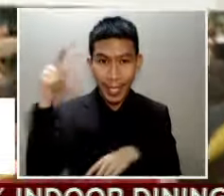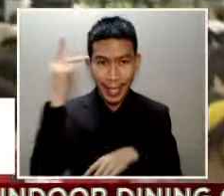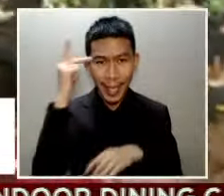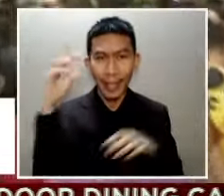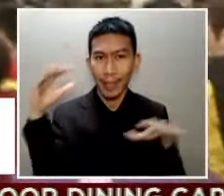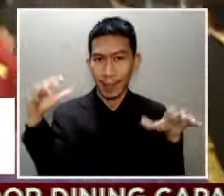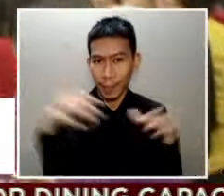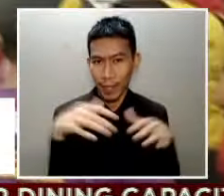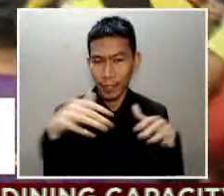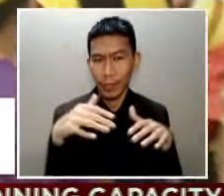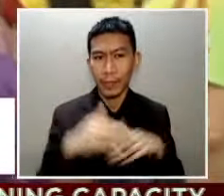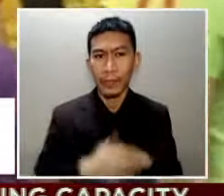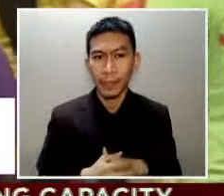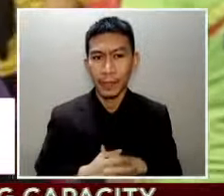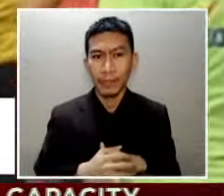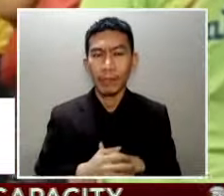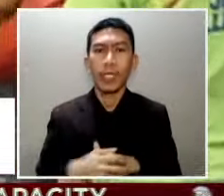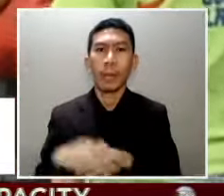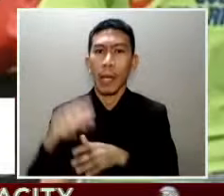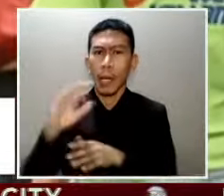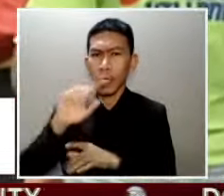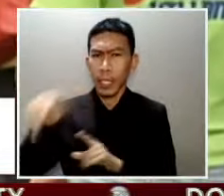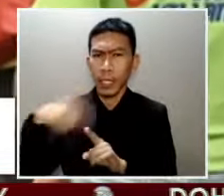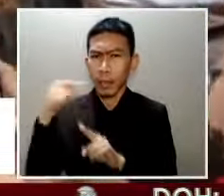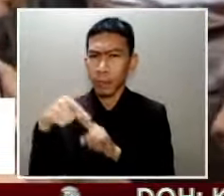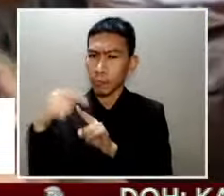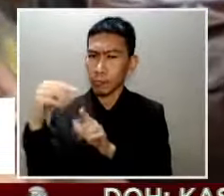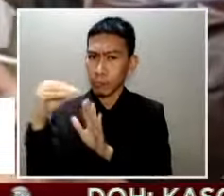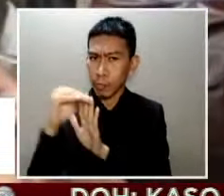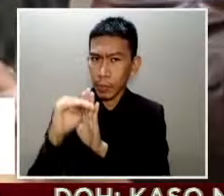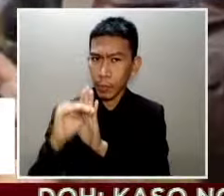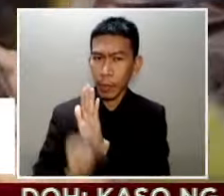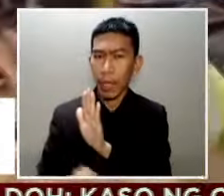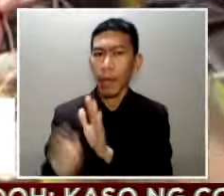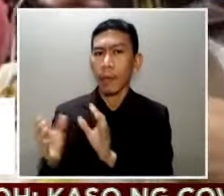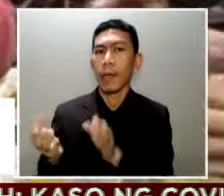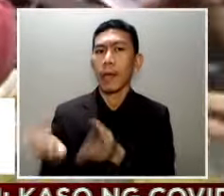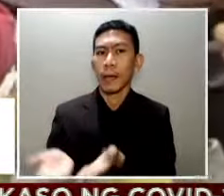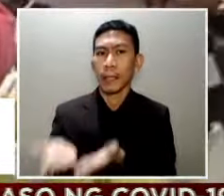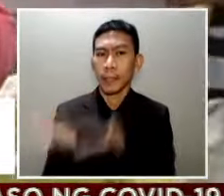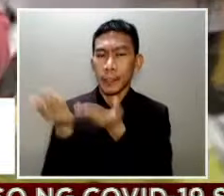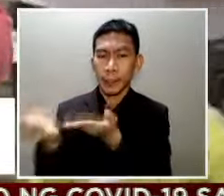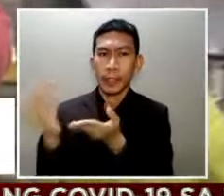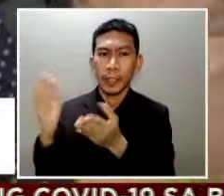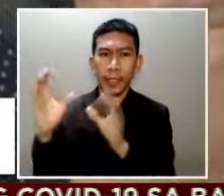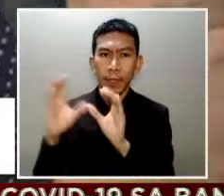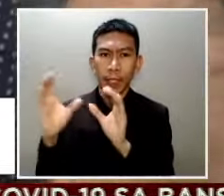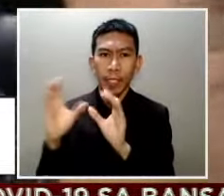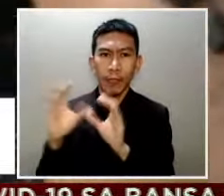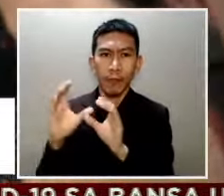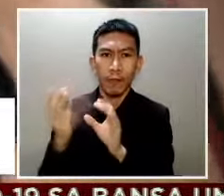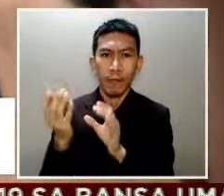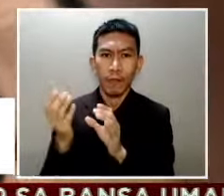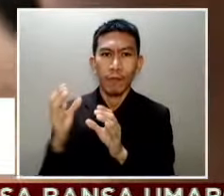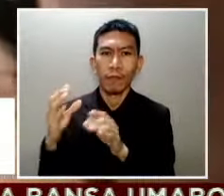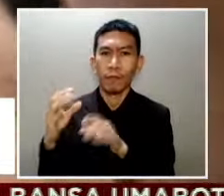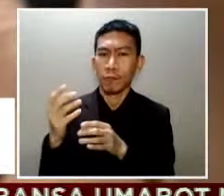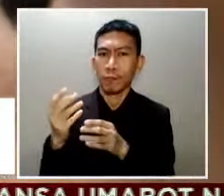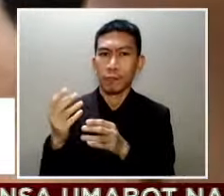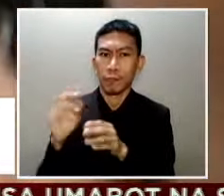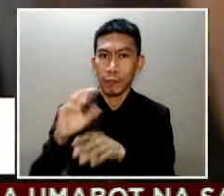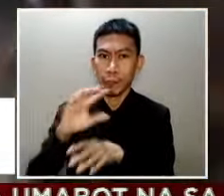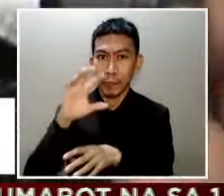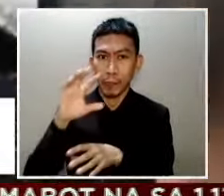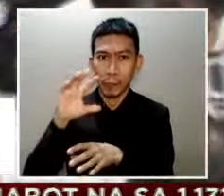isasapinal naman ng mga pecha para sa paghahain ng Certificates of Candidacy sa darating na Oktubre kung saan hindi na